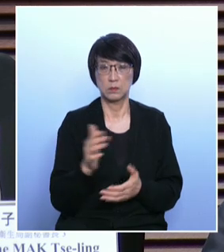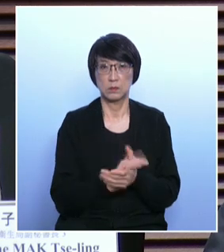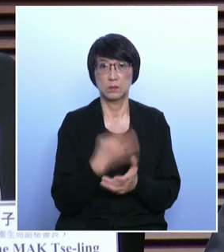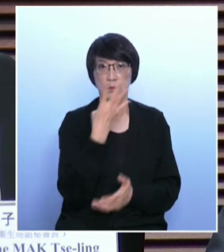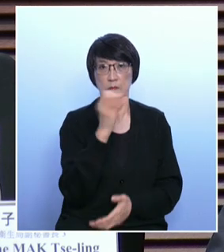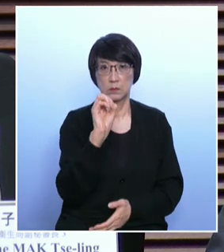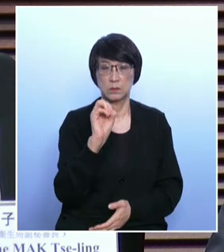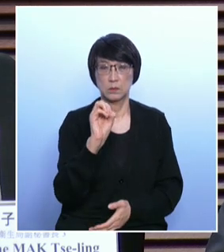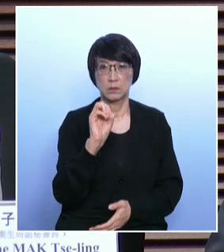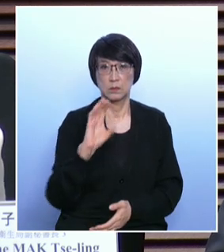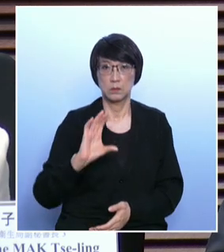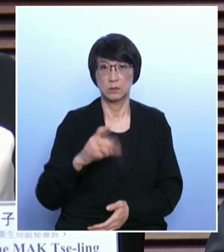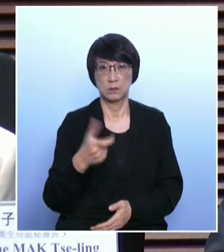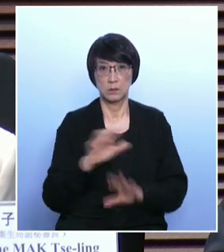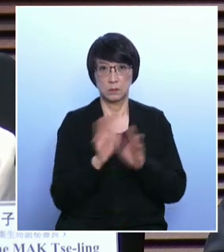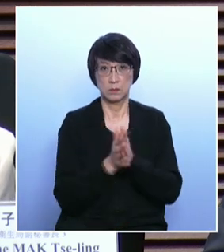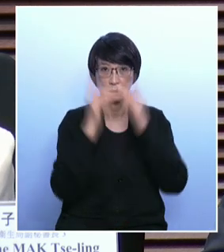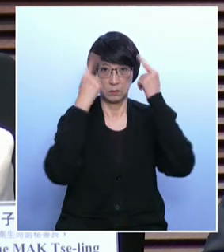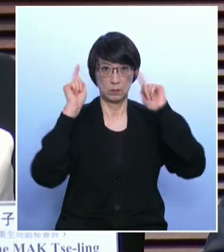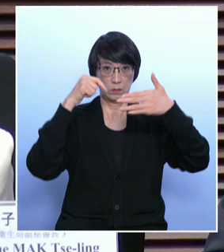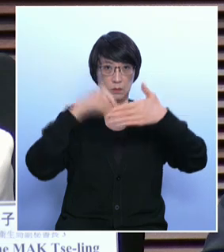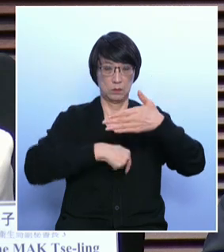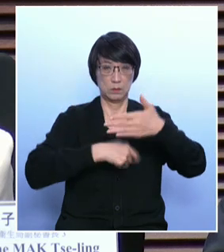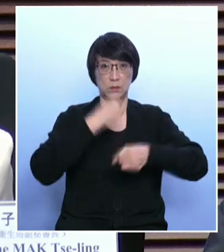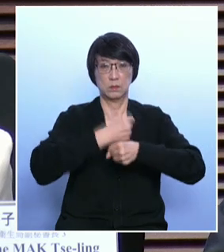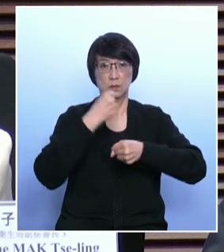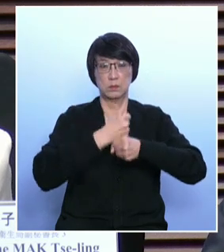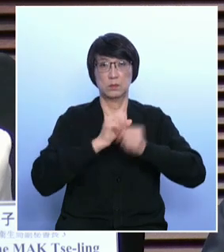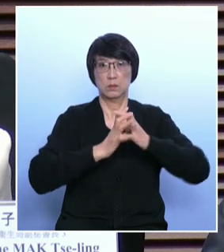Hong Kong U set aside some $4 billion